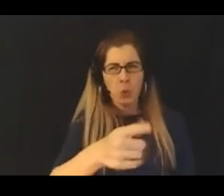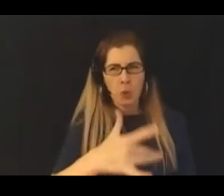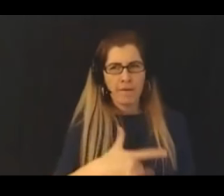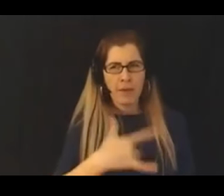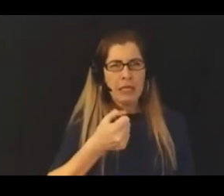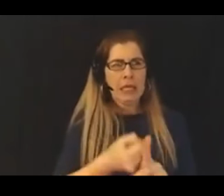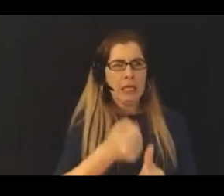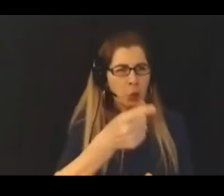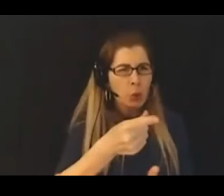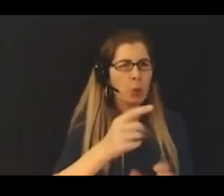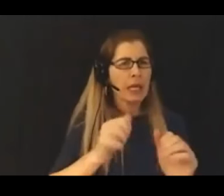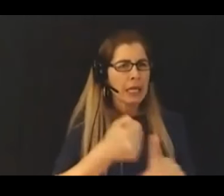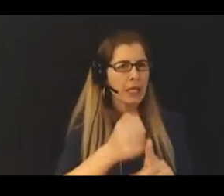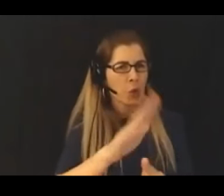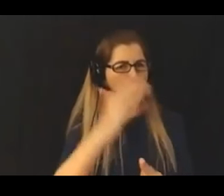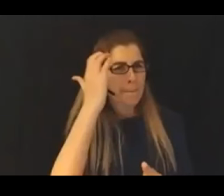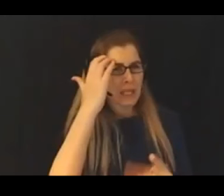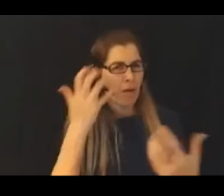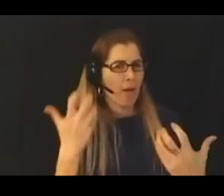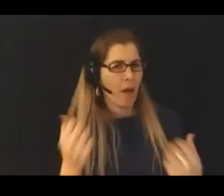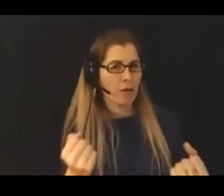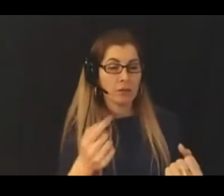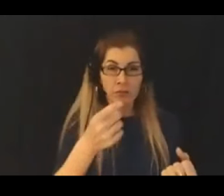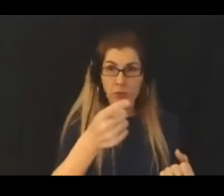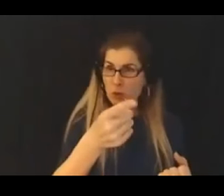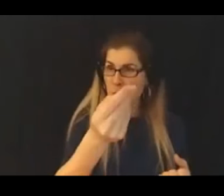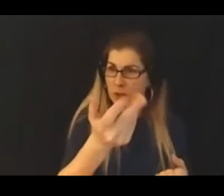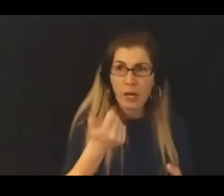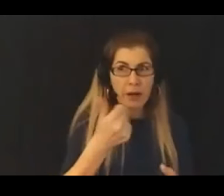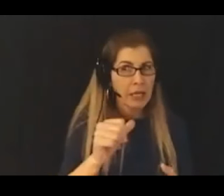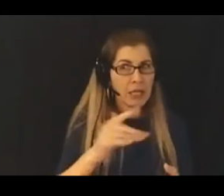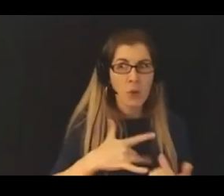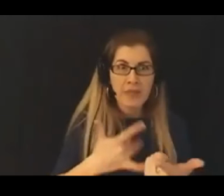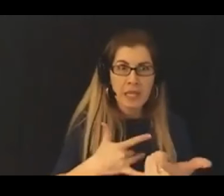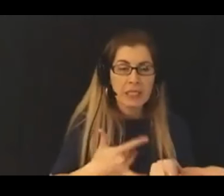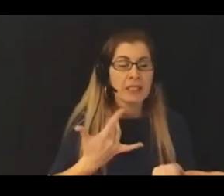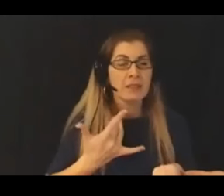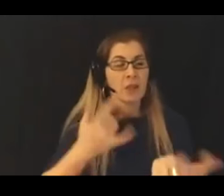mental health? Would anybody like to share any thoughts on that?